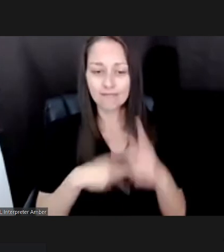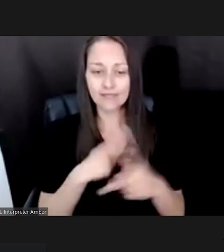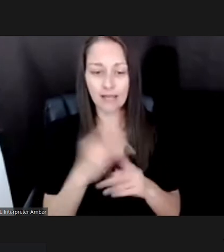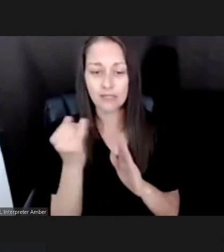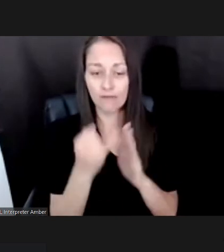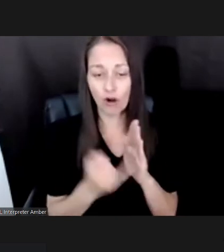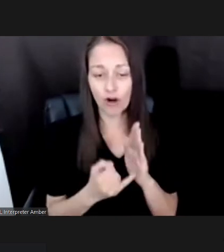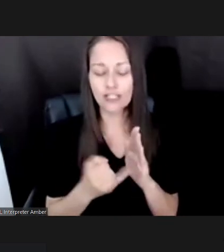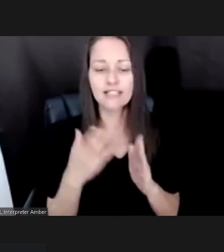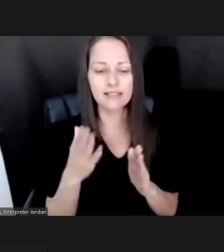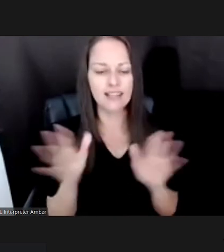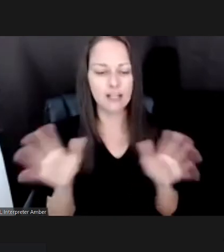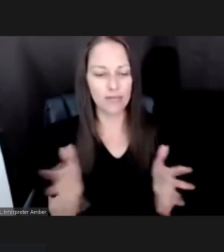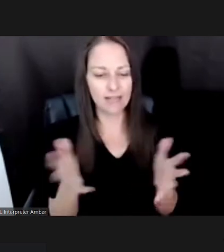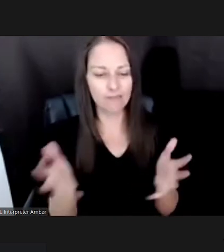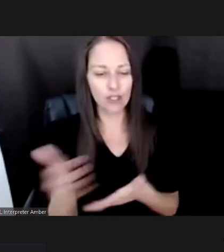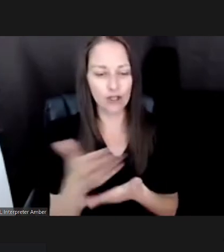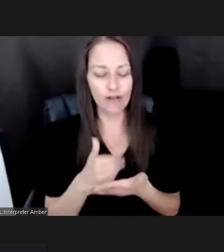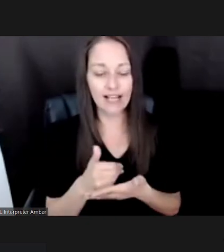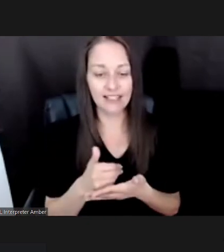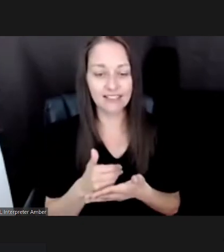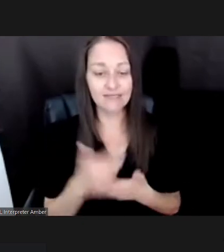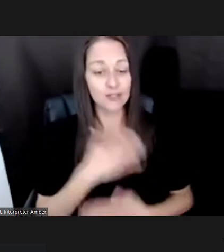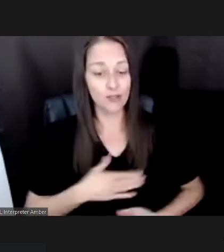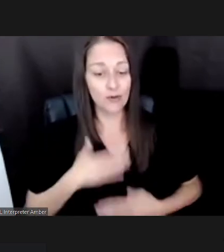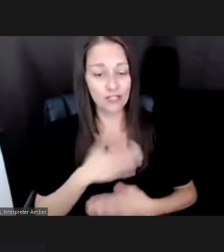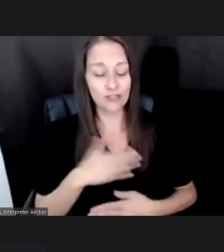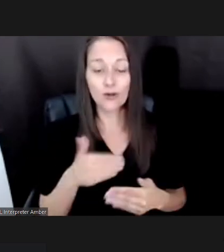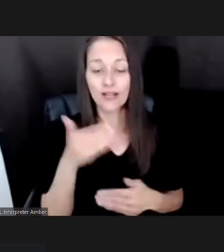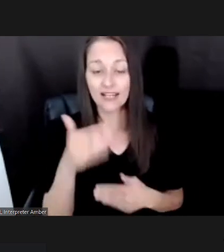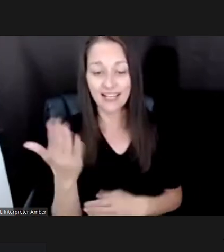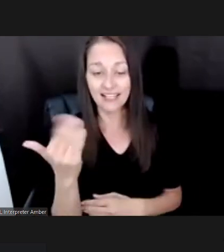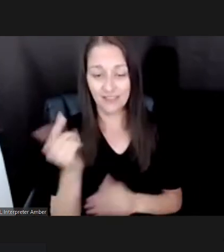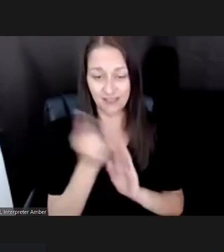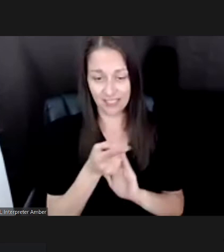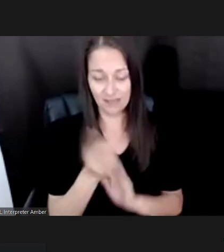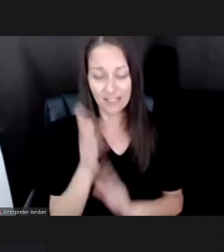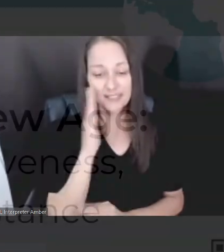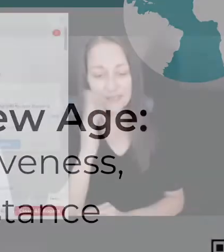curated? Enjoy the next 15 minutes, and we'll see you back here soon.